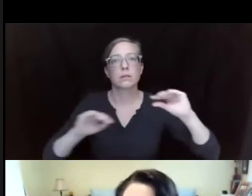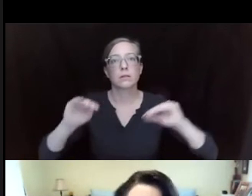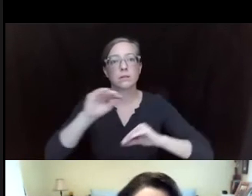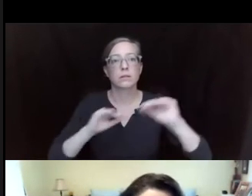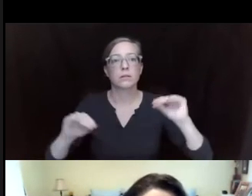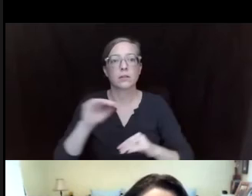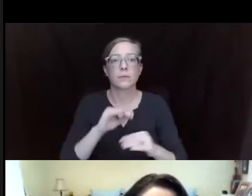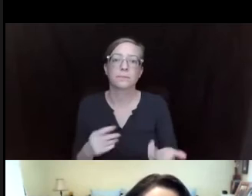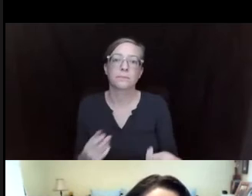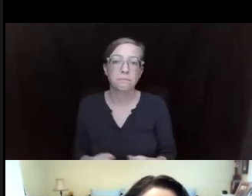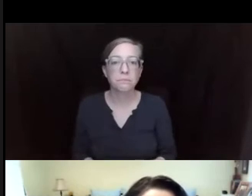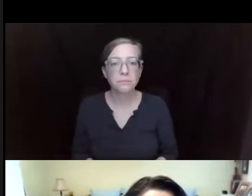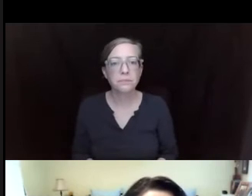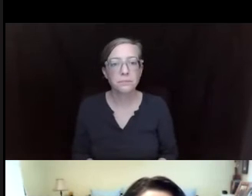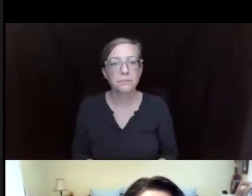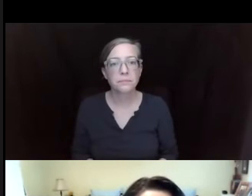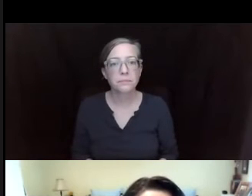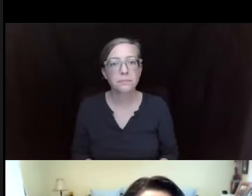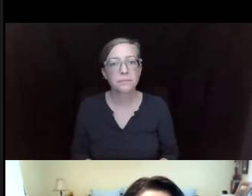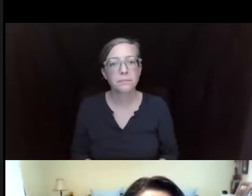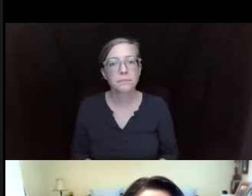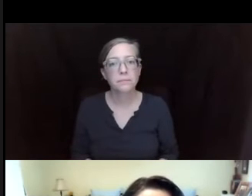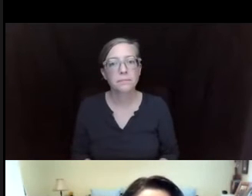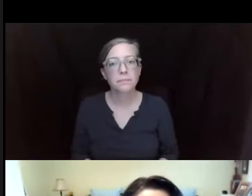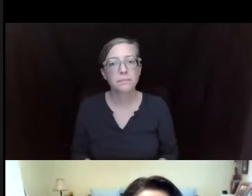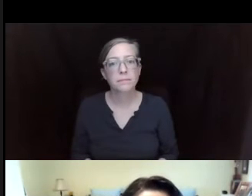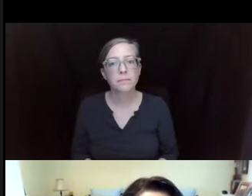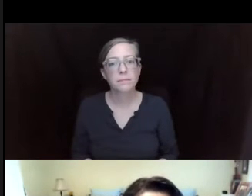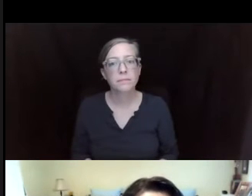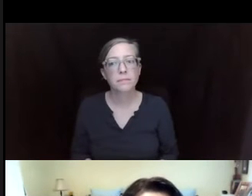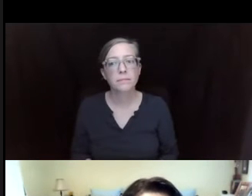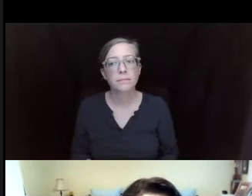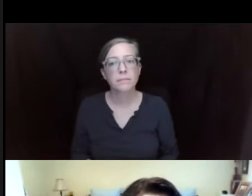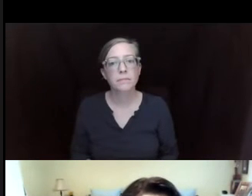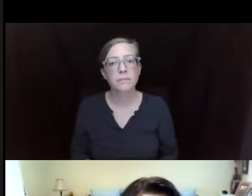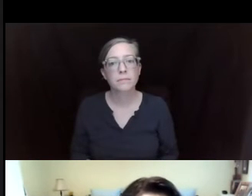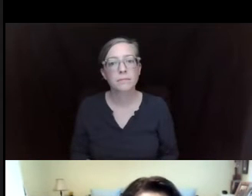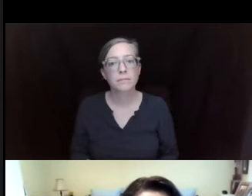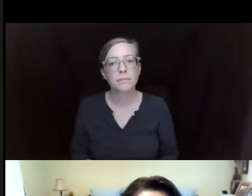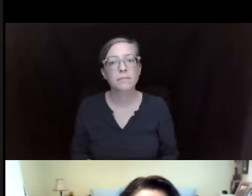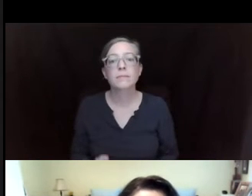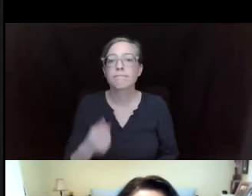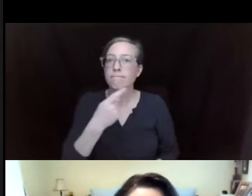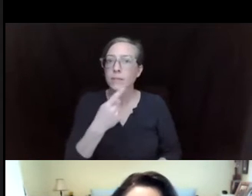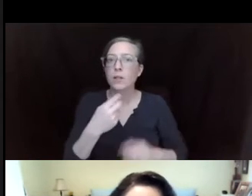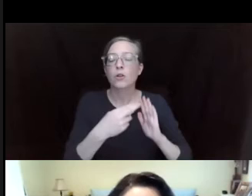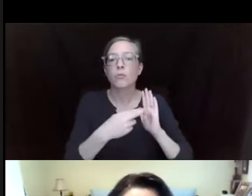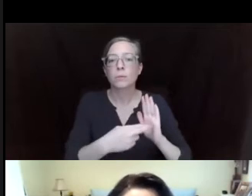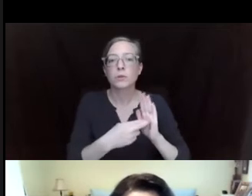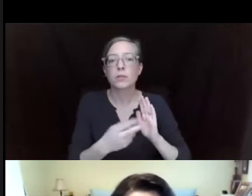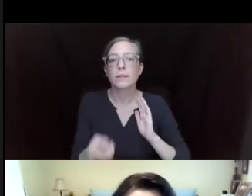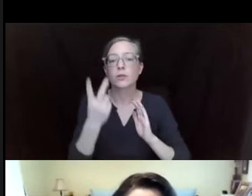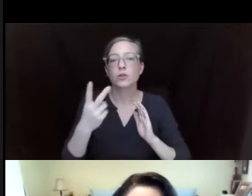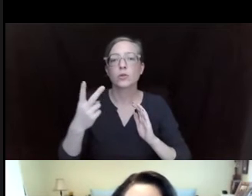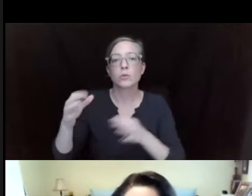included in this design. Okay, so here I have the representation of 2 posts from here. and the red dot represents